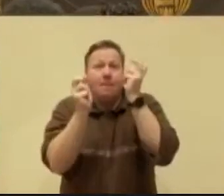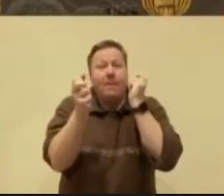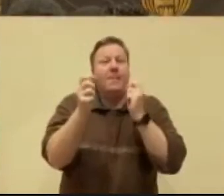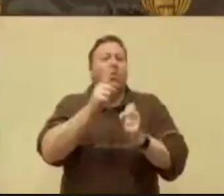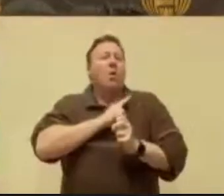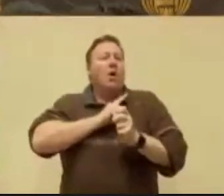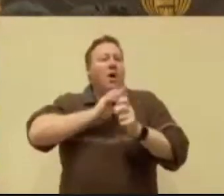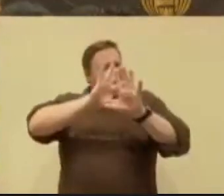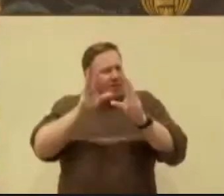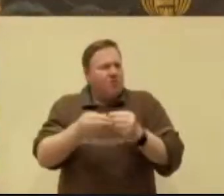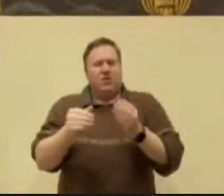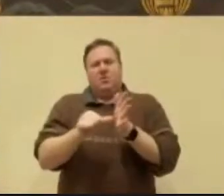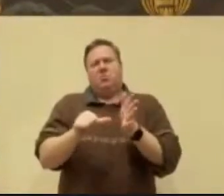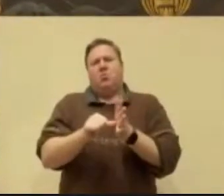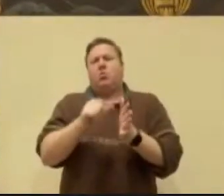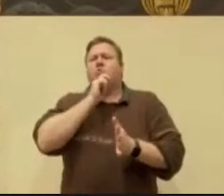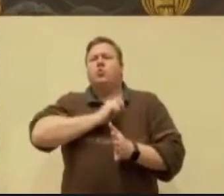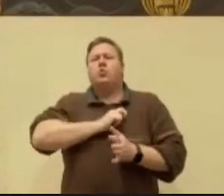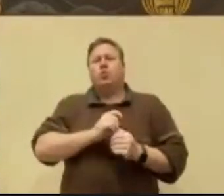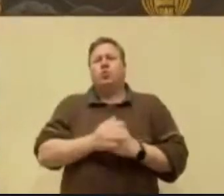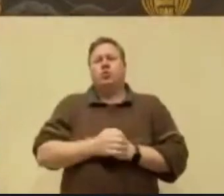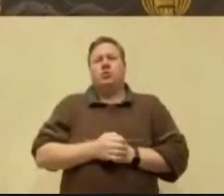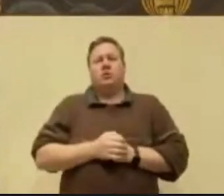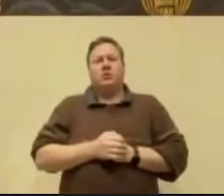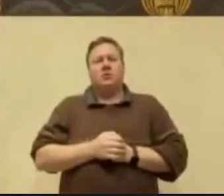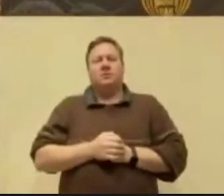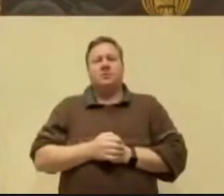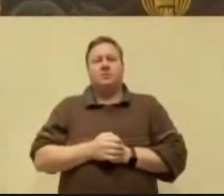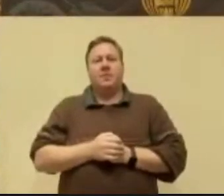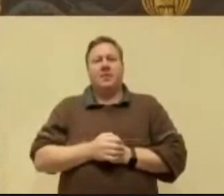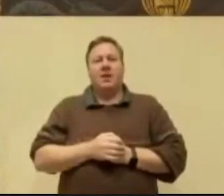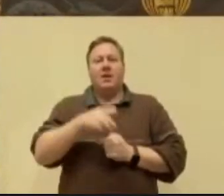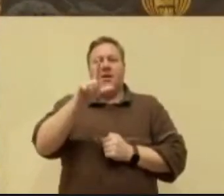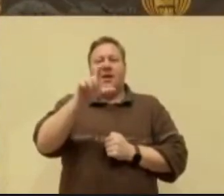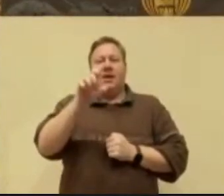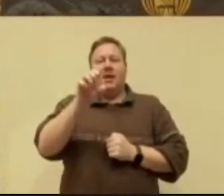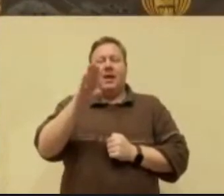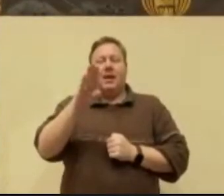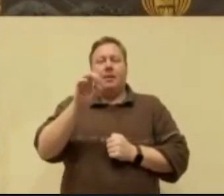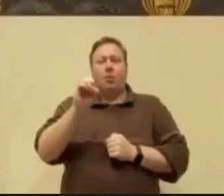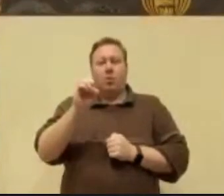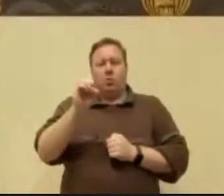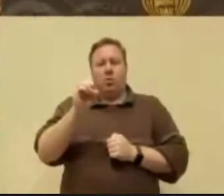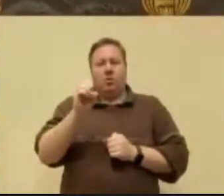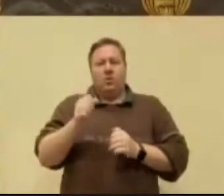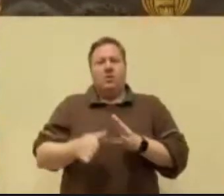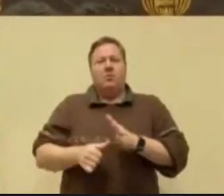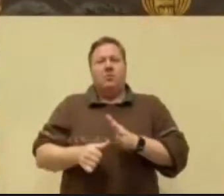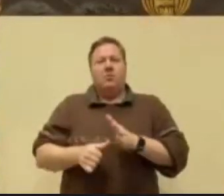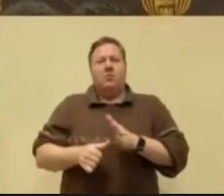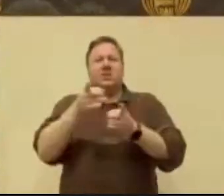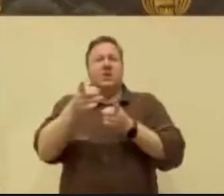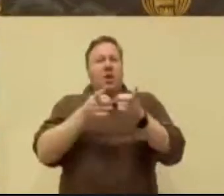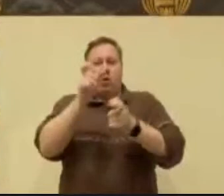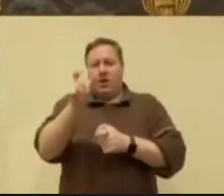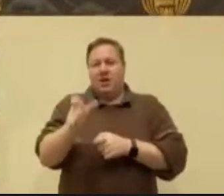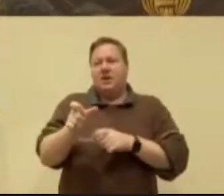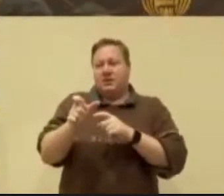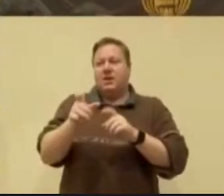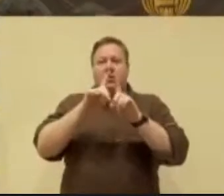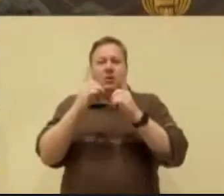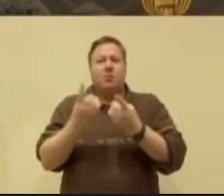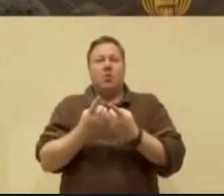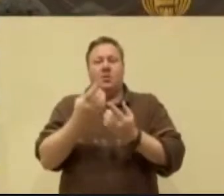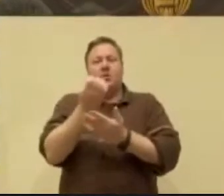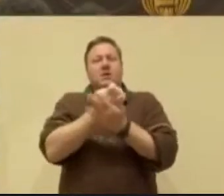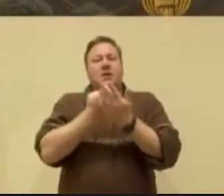very much important we can completely label the chief director in the department of economic development can